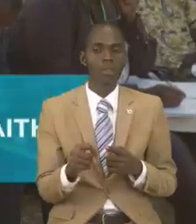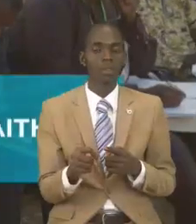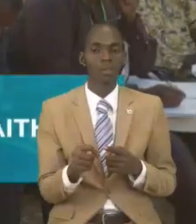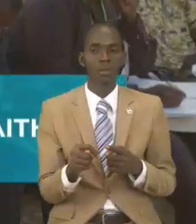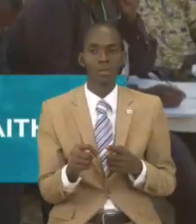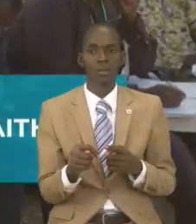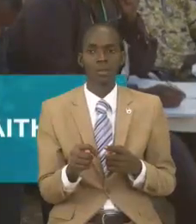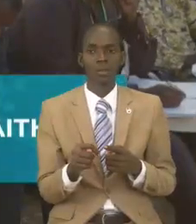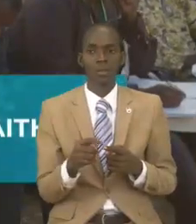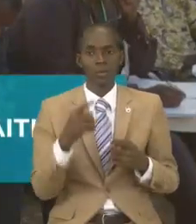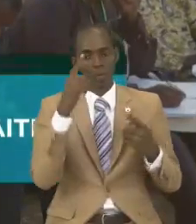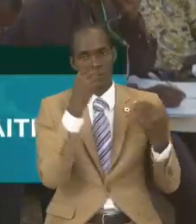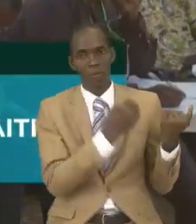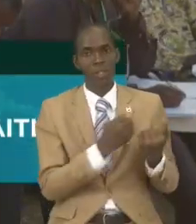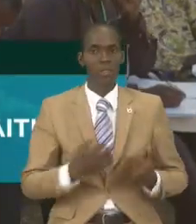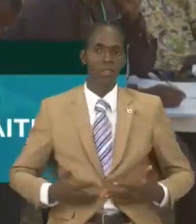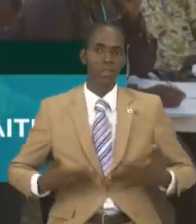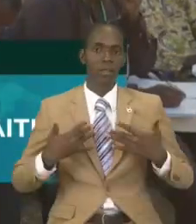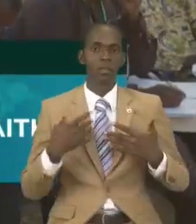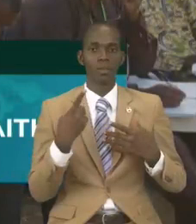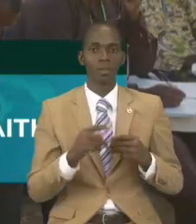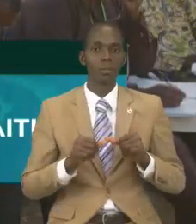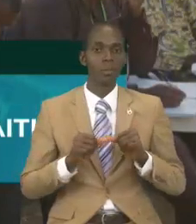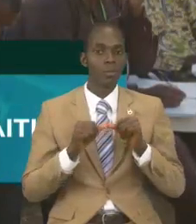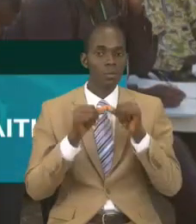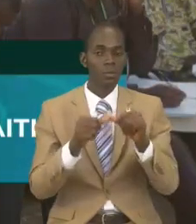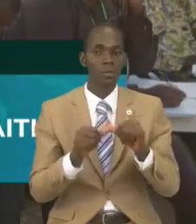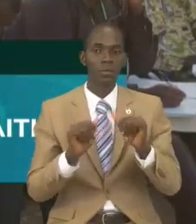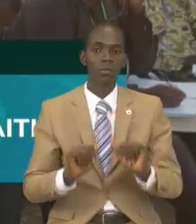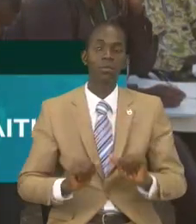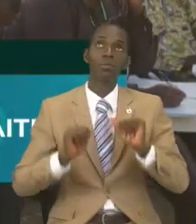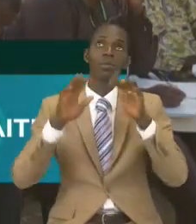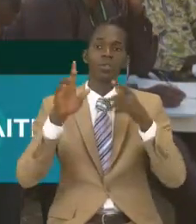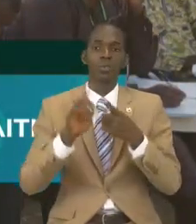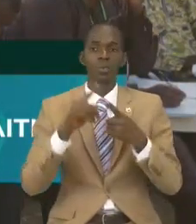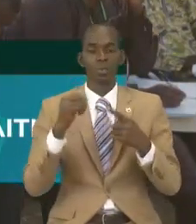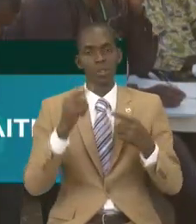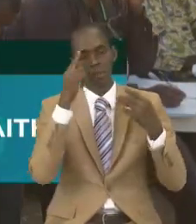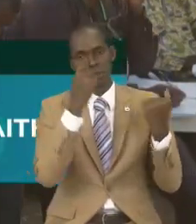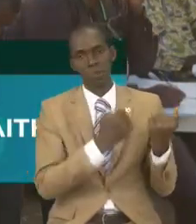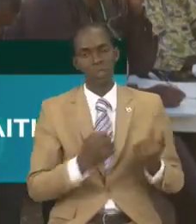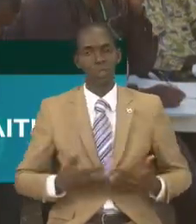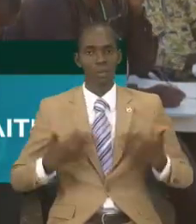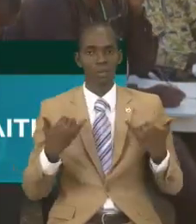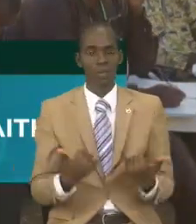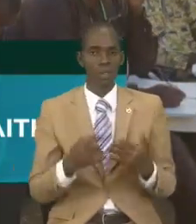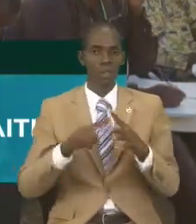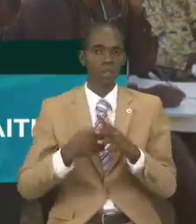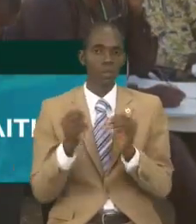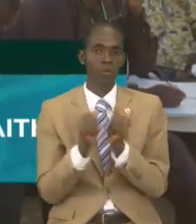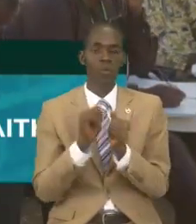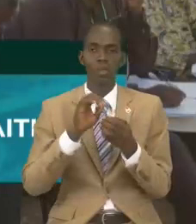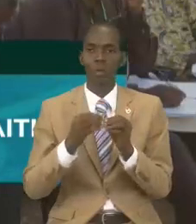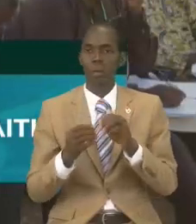perpetual consecration to the faith life. Let's start from number one there. Number